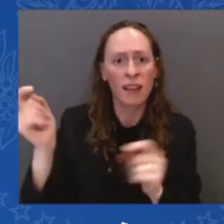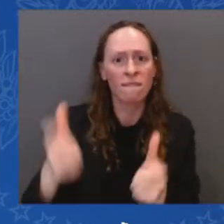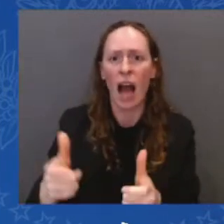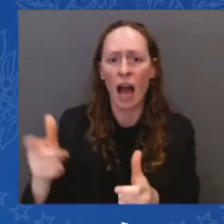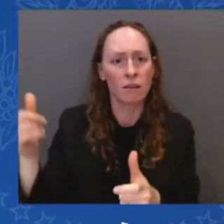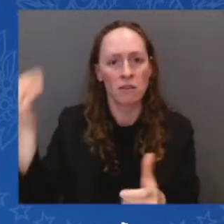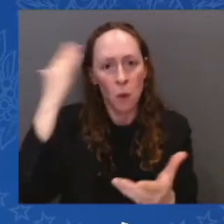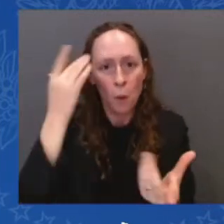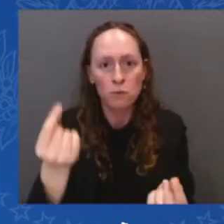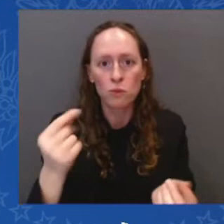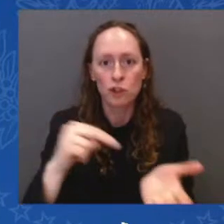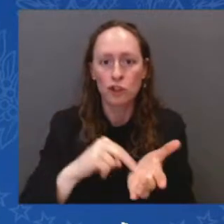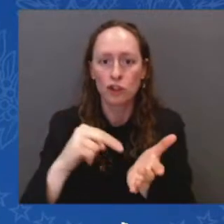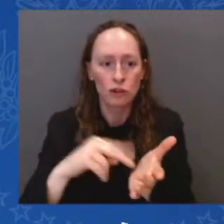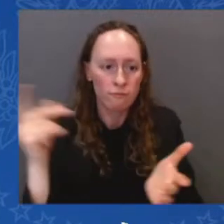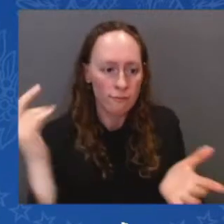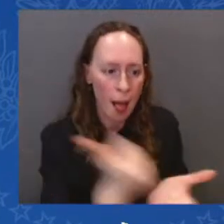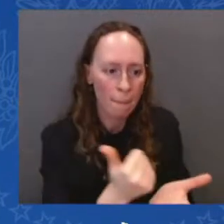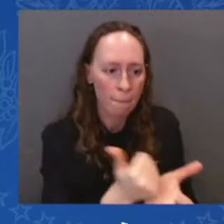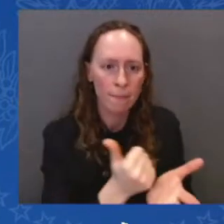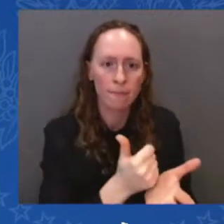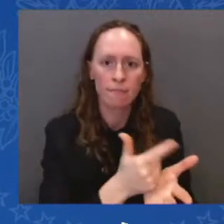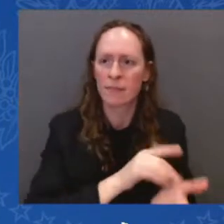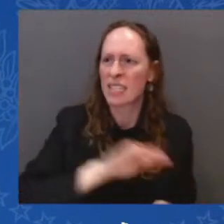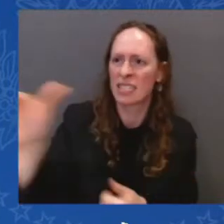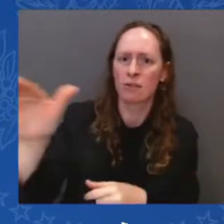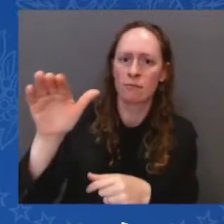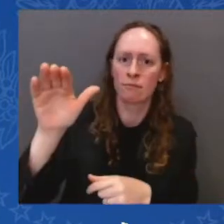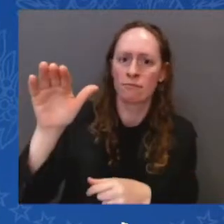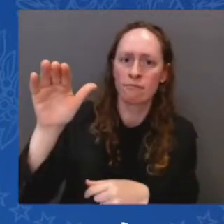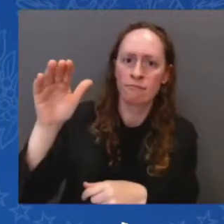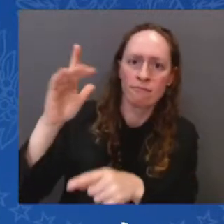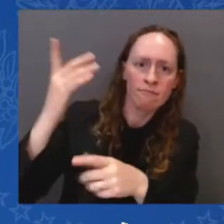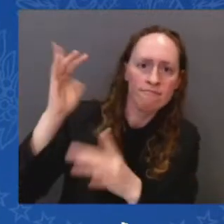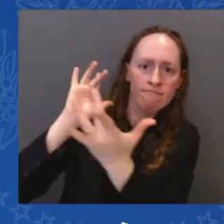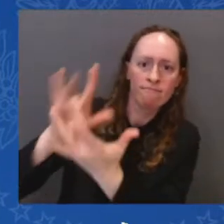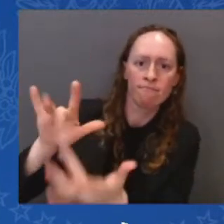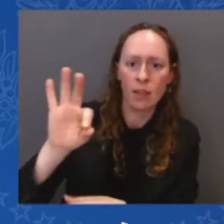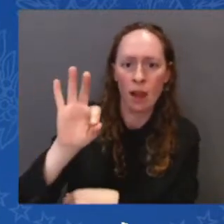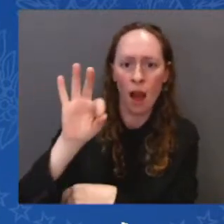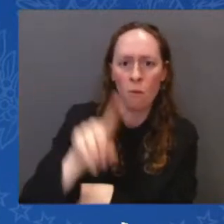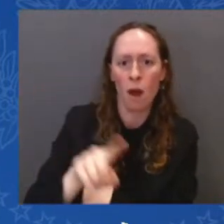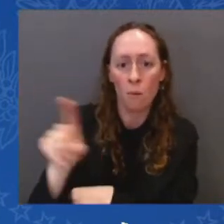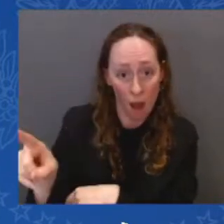breath. And that's not the first time that she saved a life at an event.